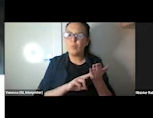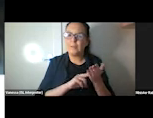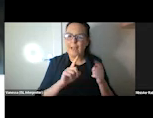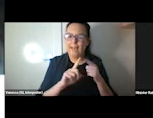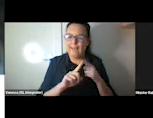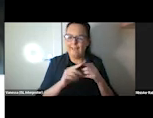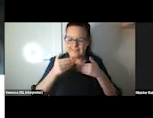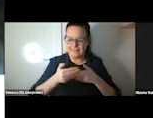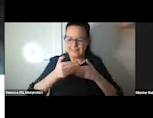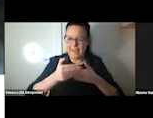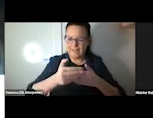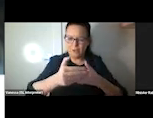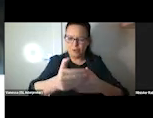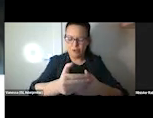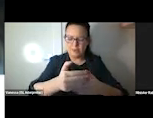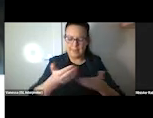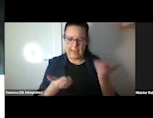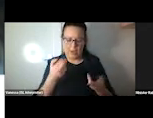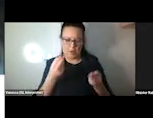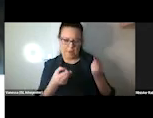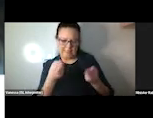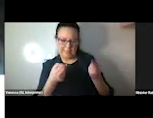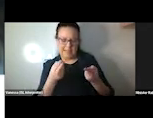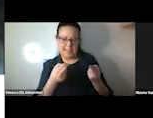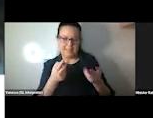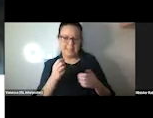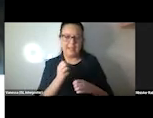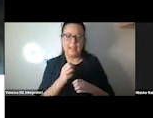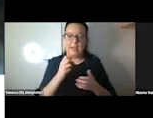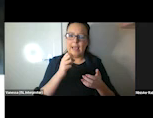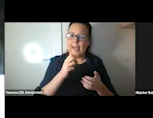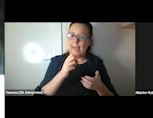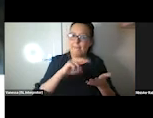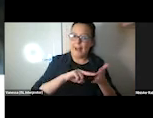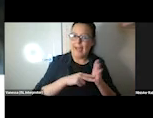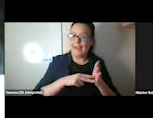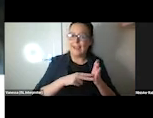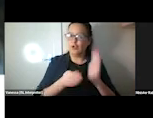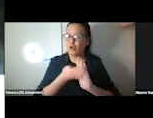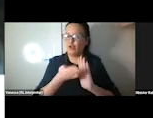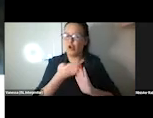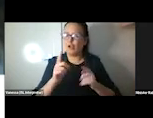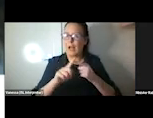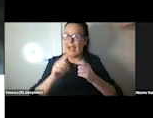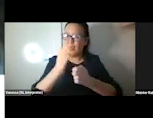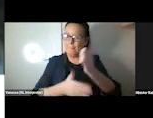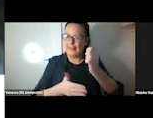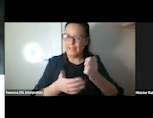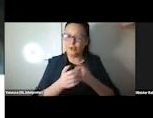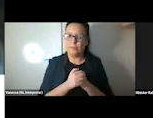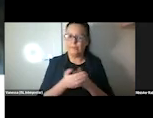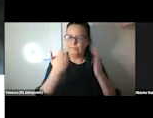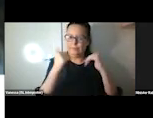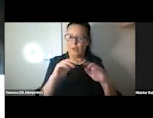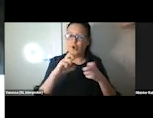assess conformity. And these would be inception, planning, construction, and completion. And then there are some sample tools